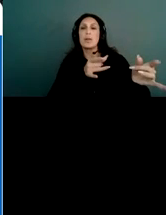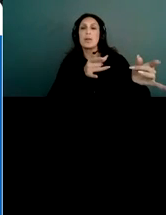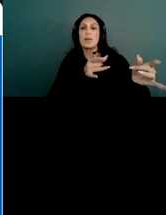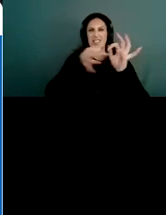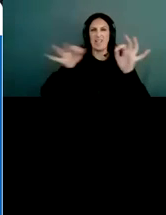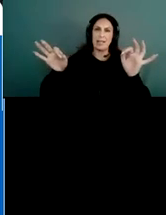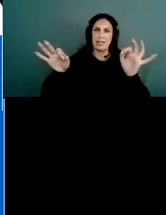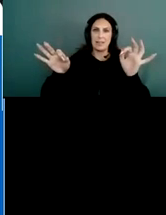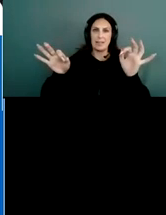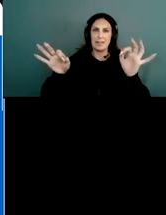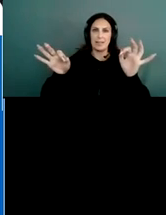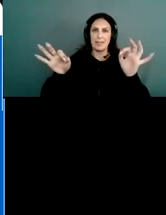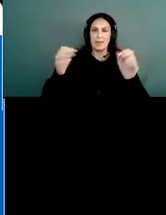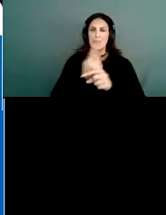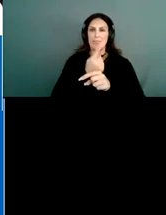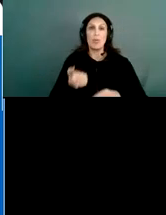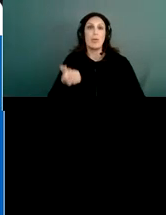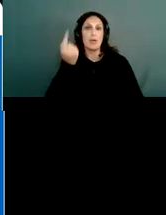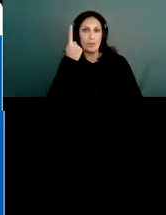analysis, or comprehension.